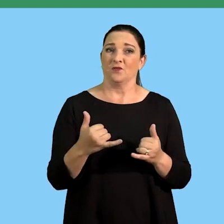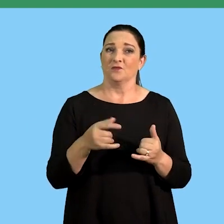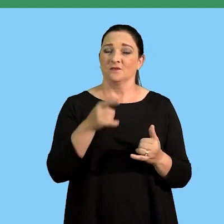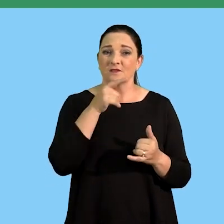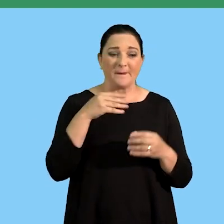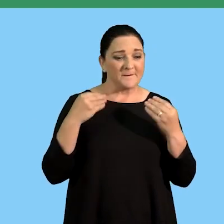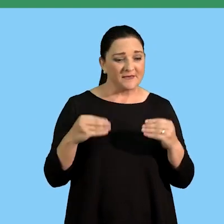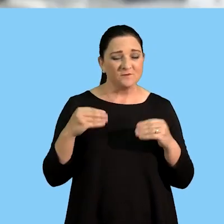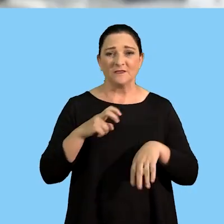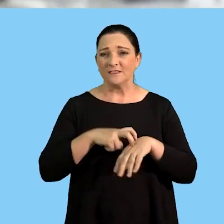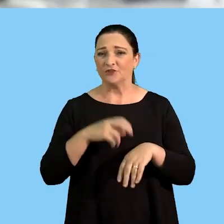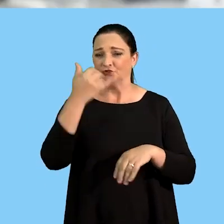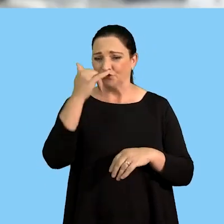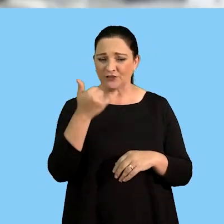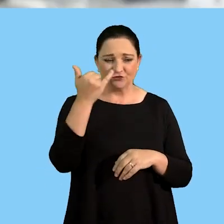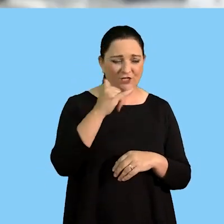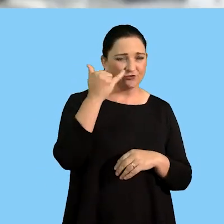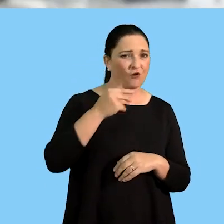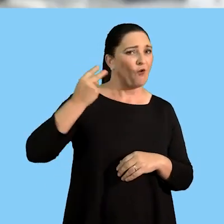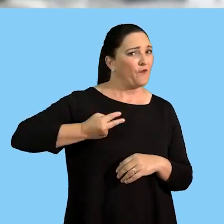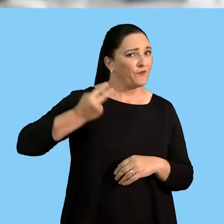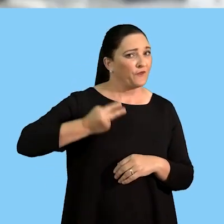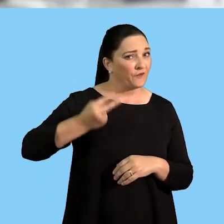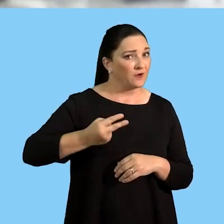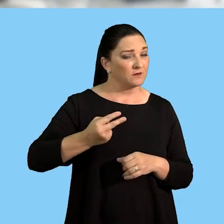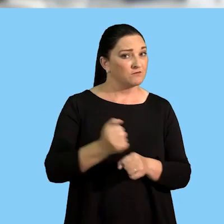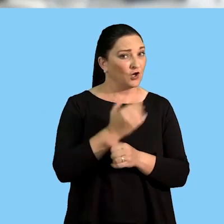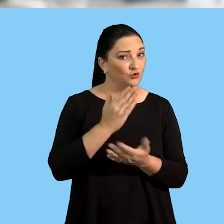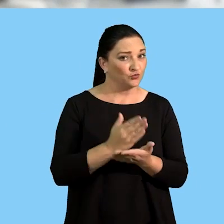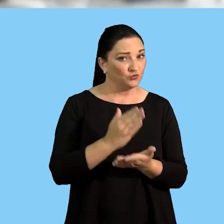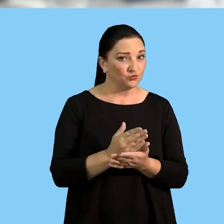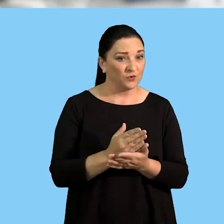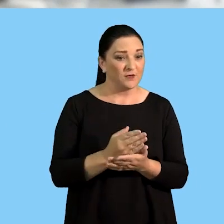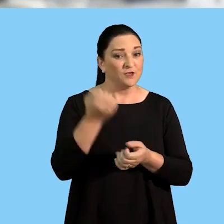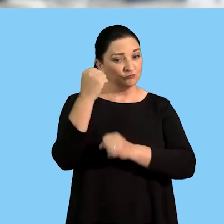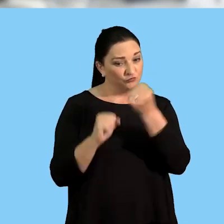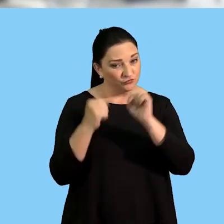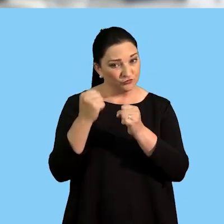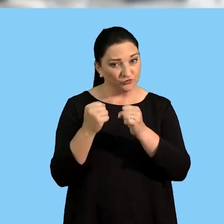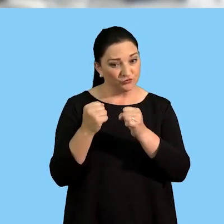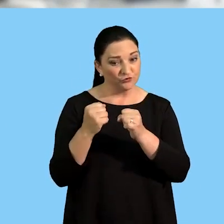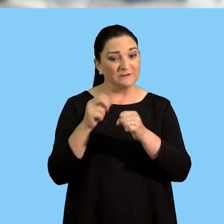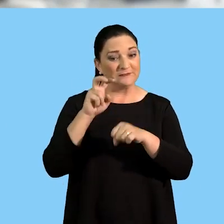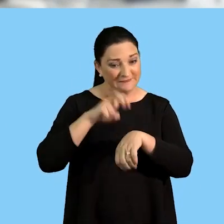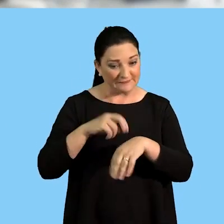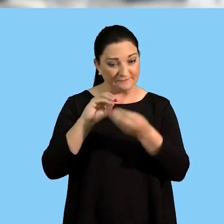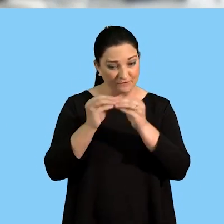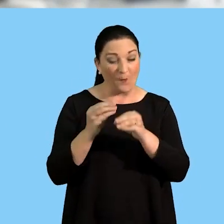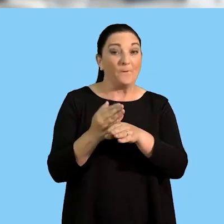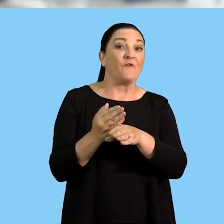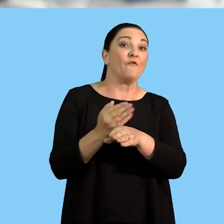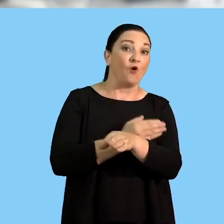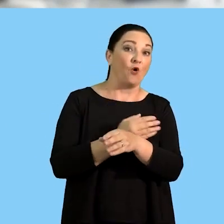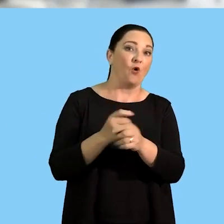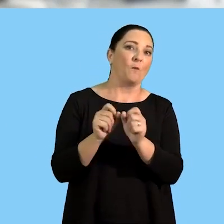means that businesses need to constantly check to make sure that they are repairing machinery before it stops